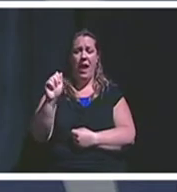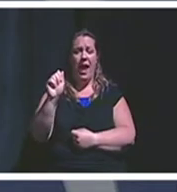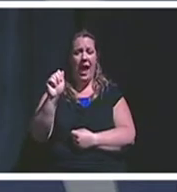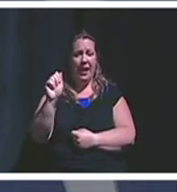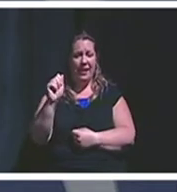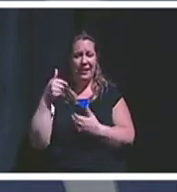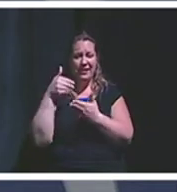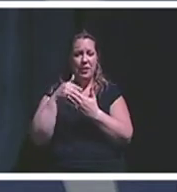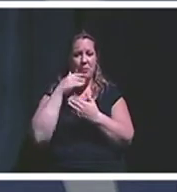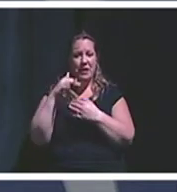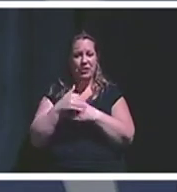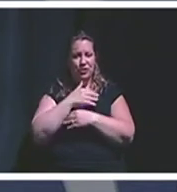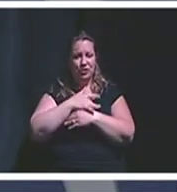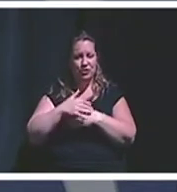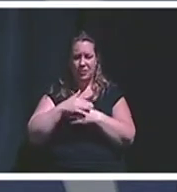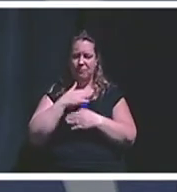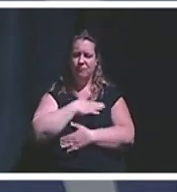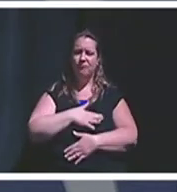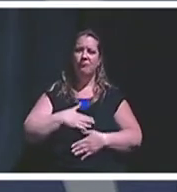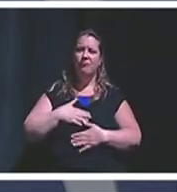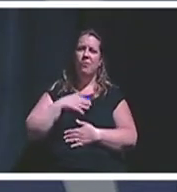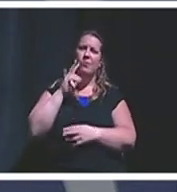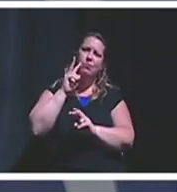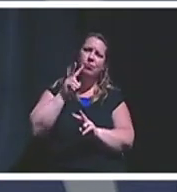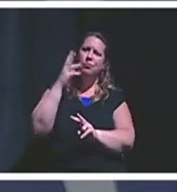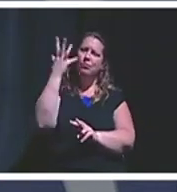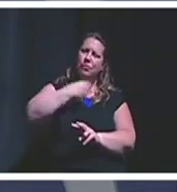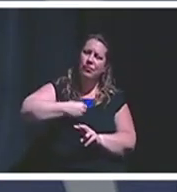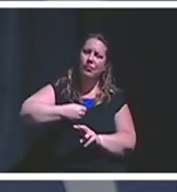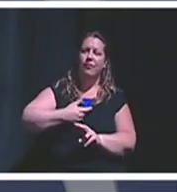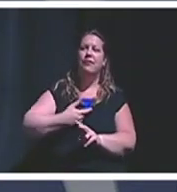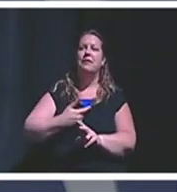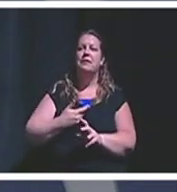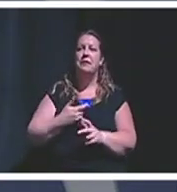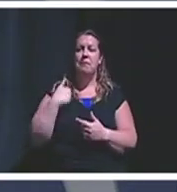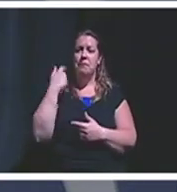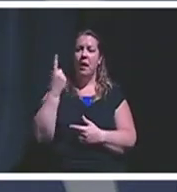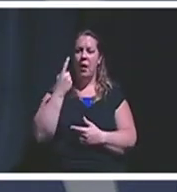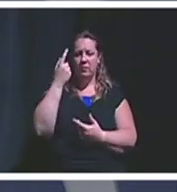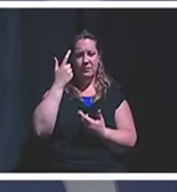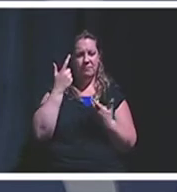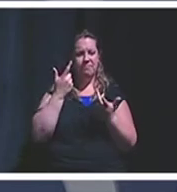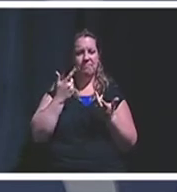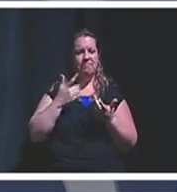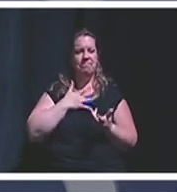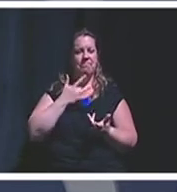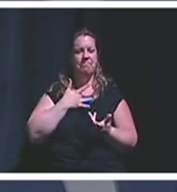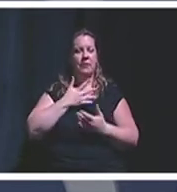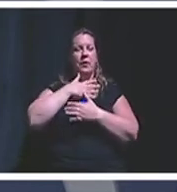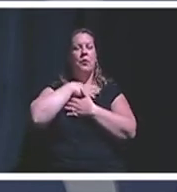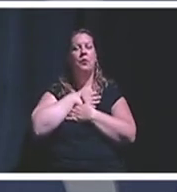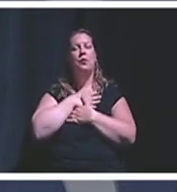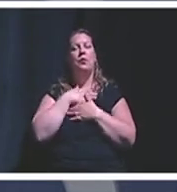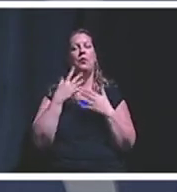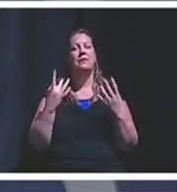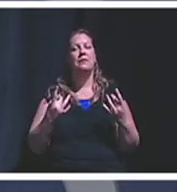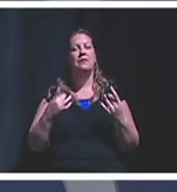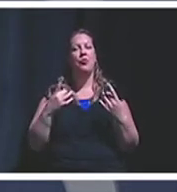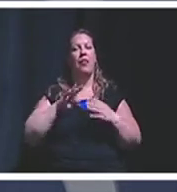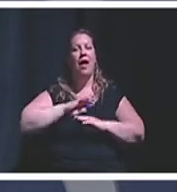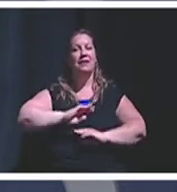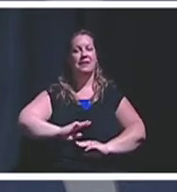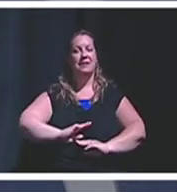to enjoy the beautiful views. I always found it to be a relaxing experience.